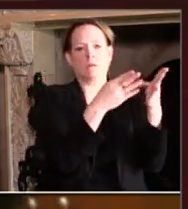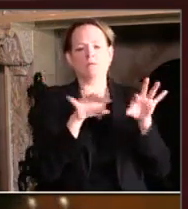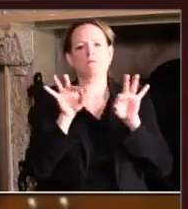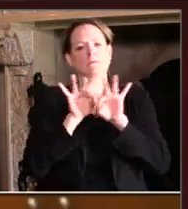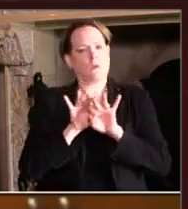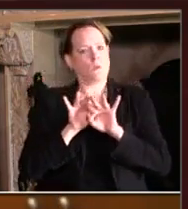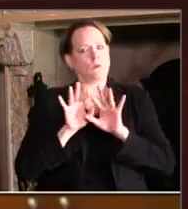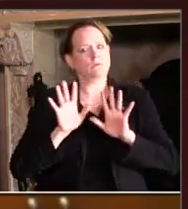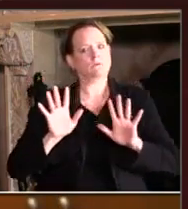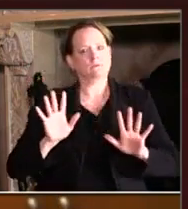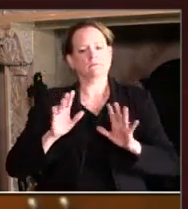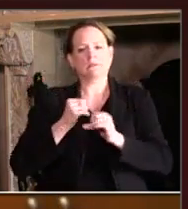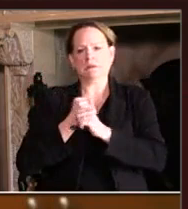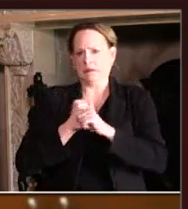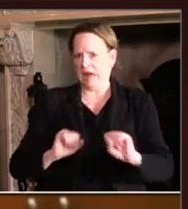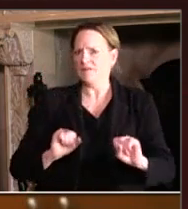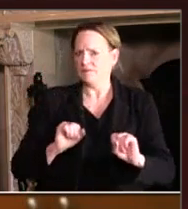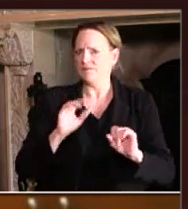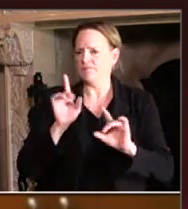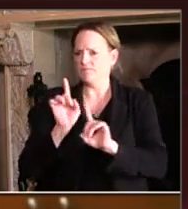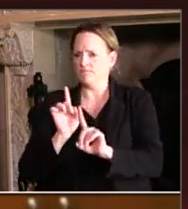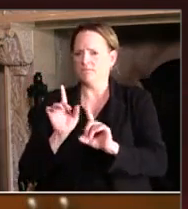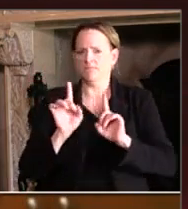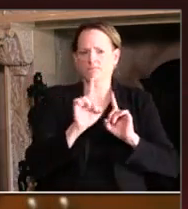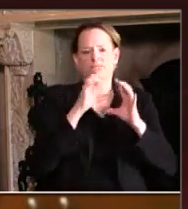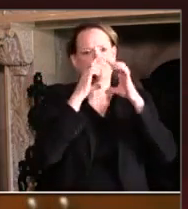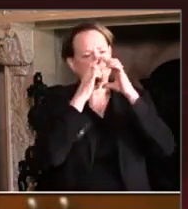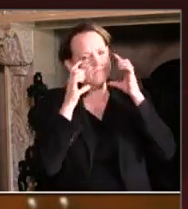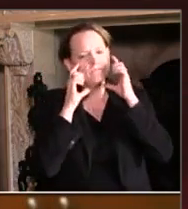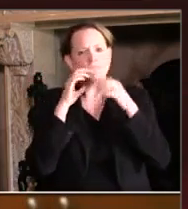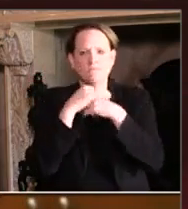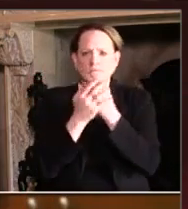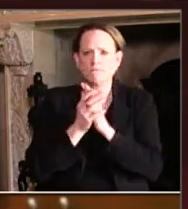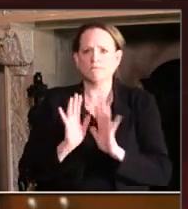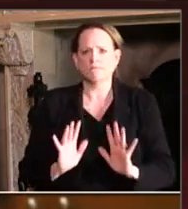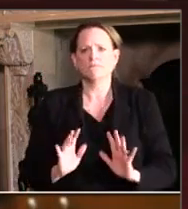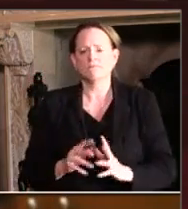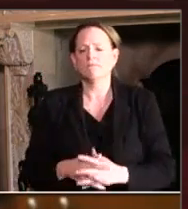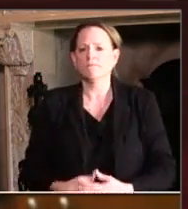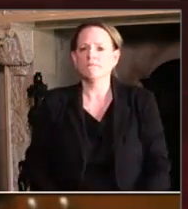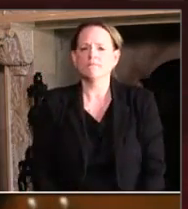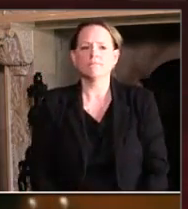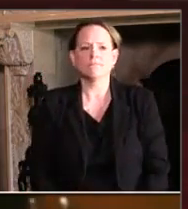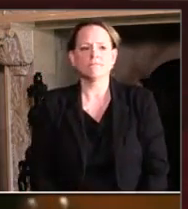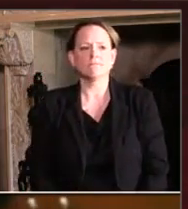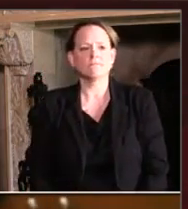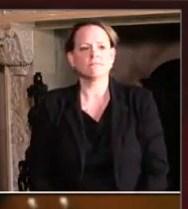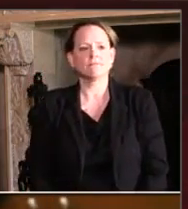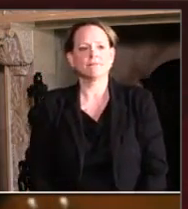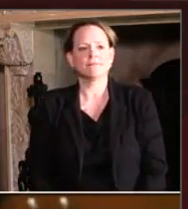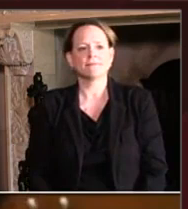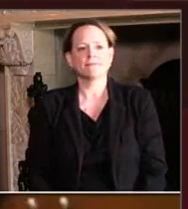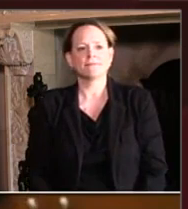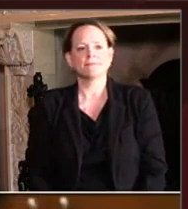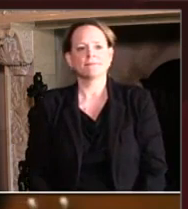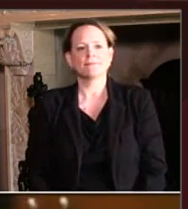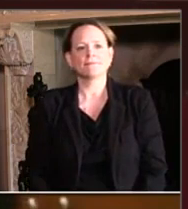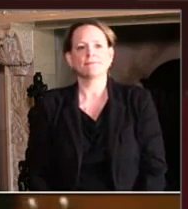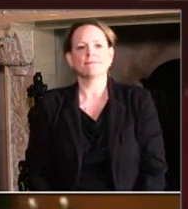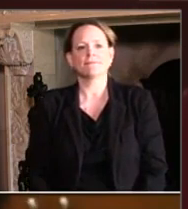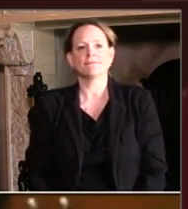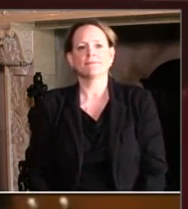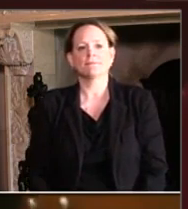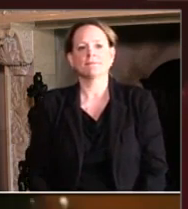do. As a chief medical officer, I make it my mission to protect my staff in all that I do.